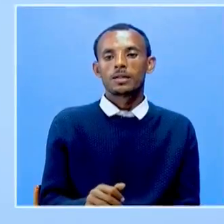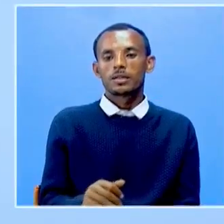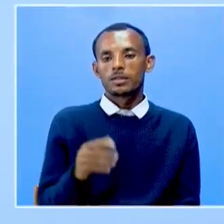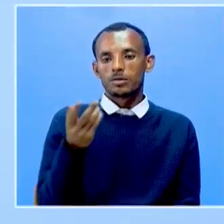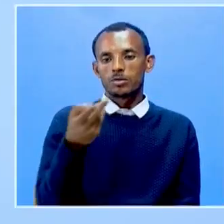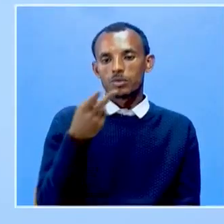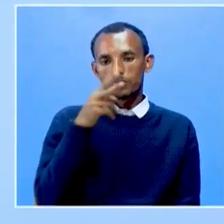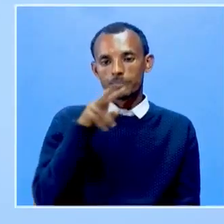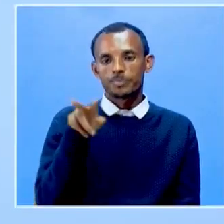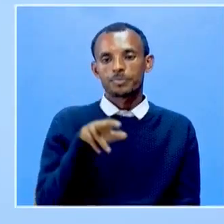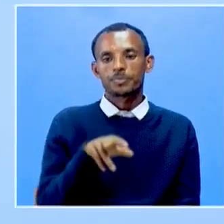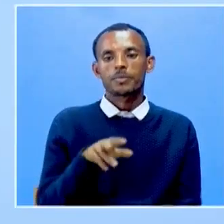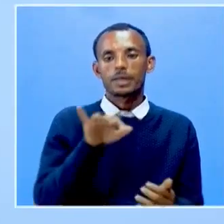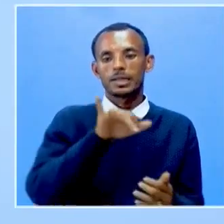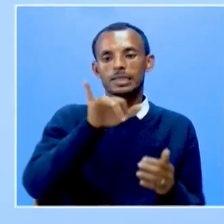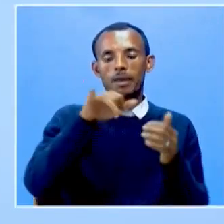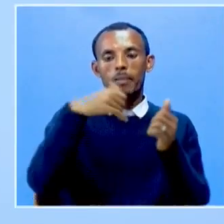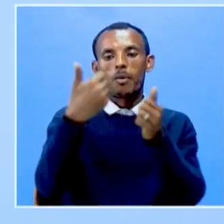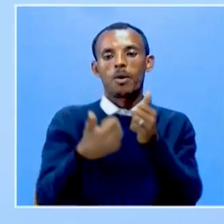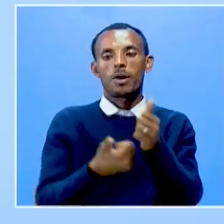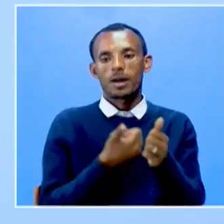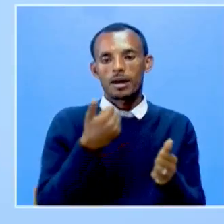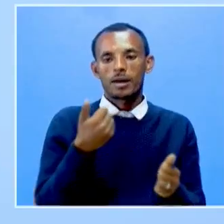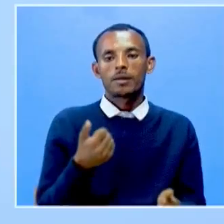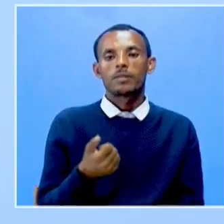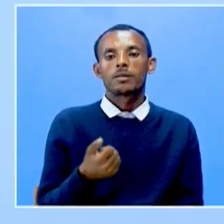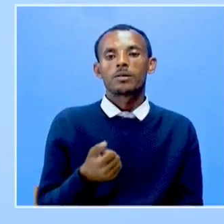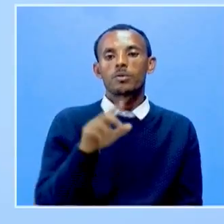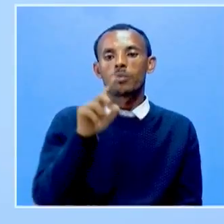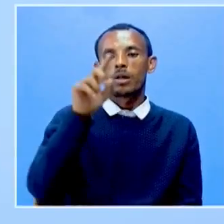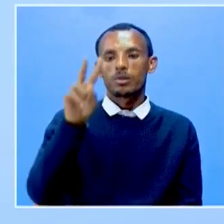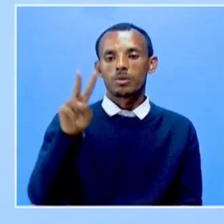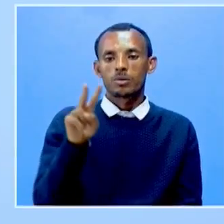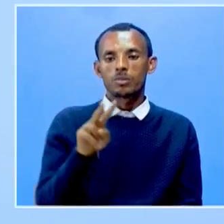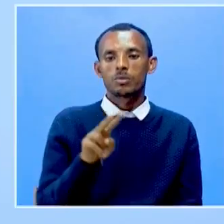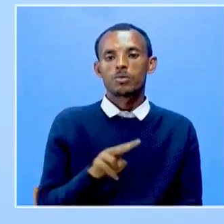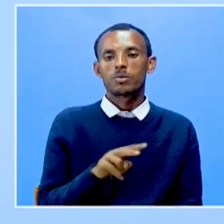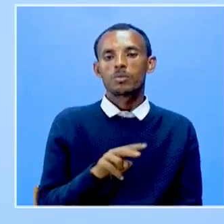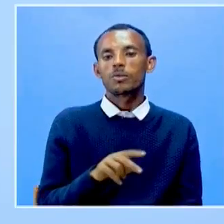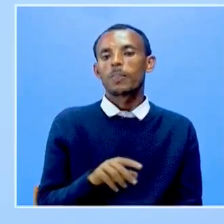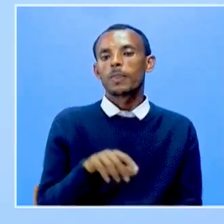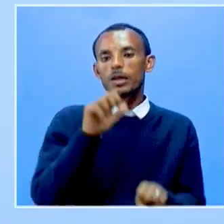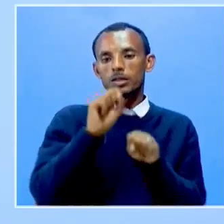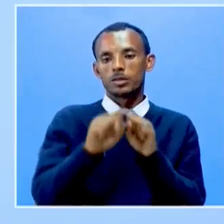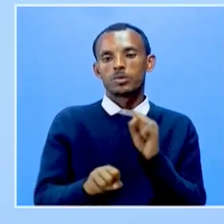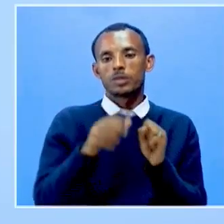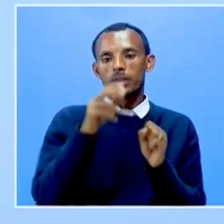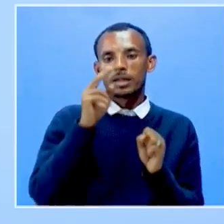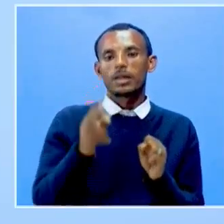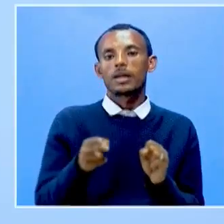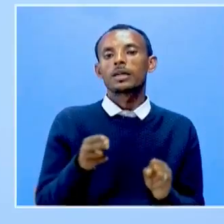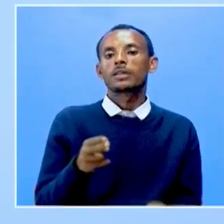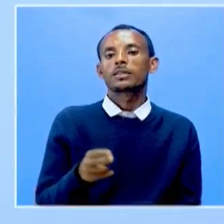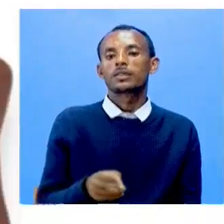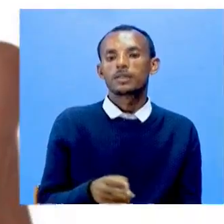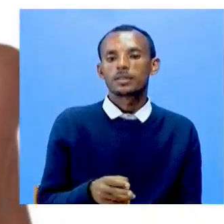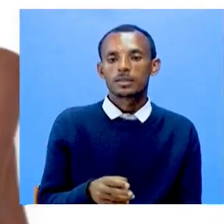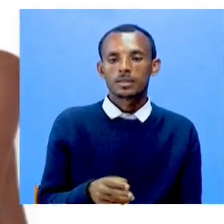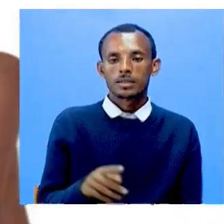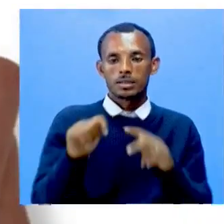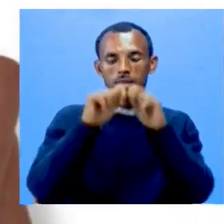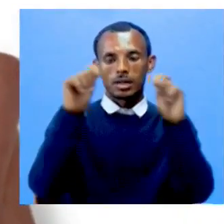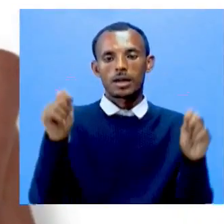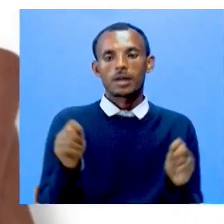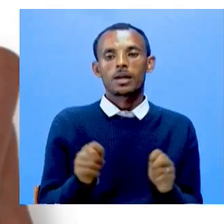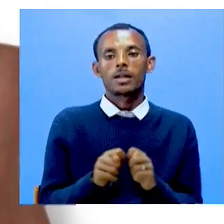this one, you move in the same order for this. 1, 2, from 1, 2. So HDG. So